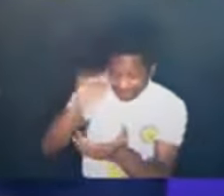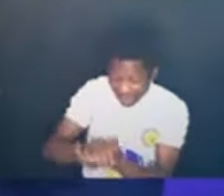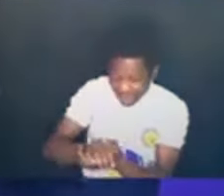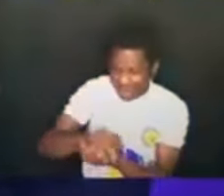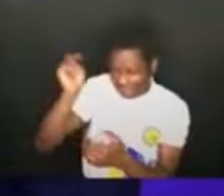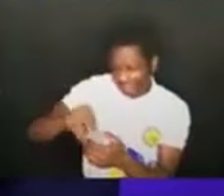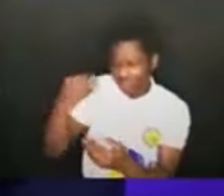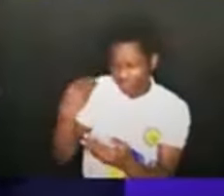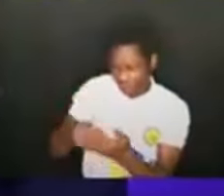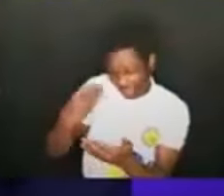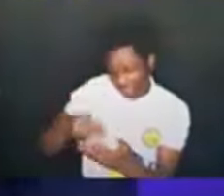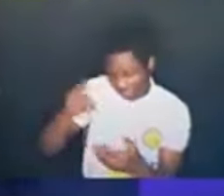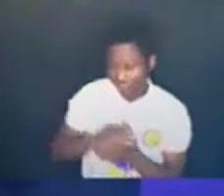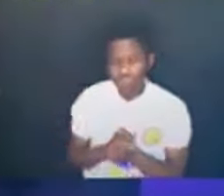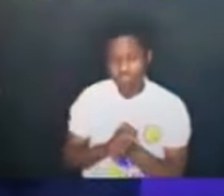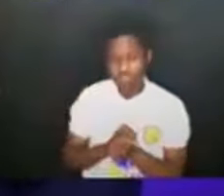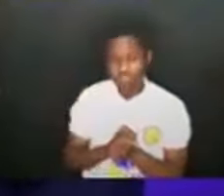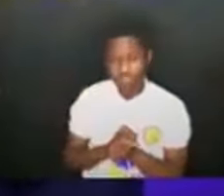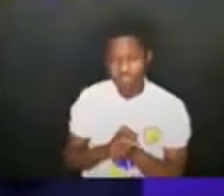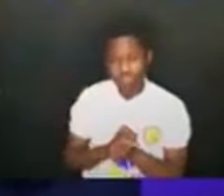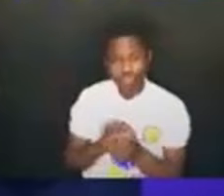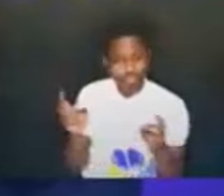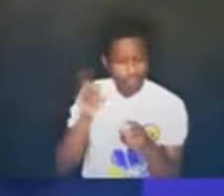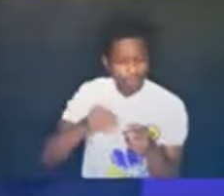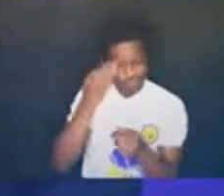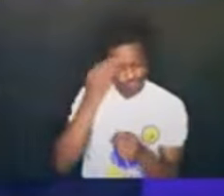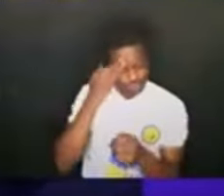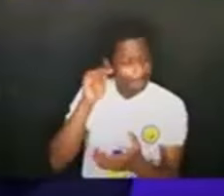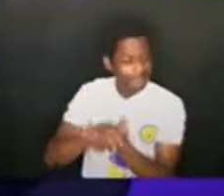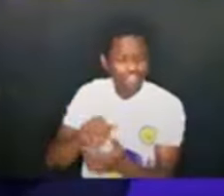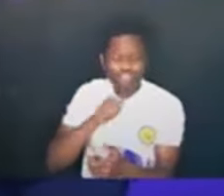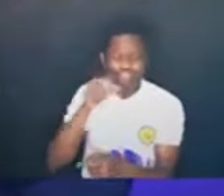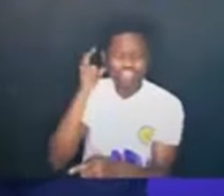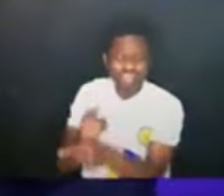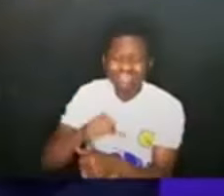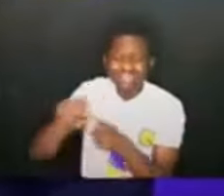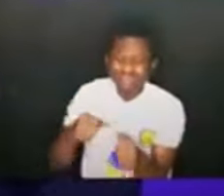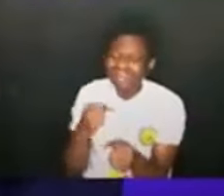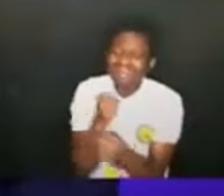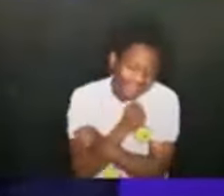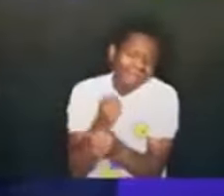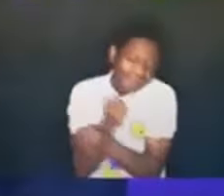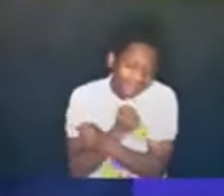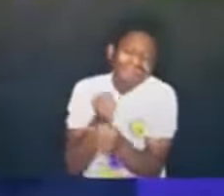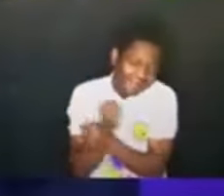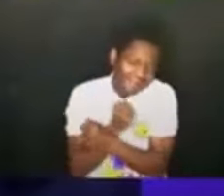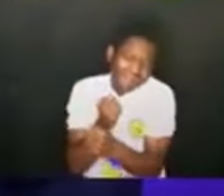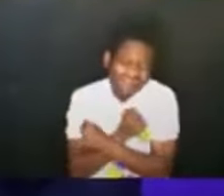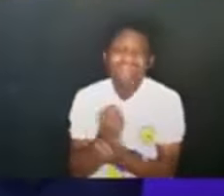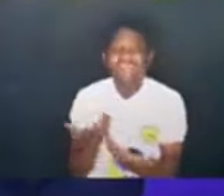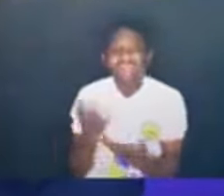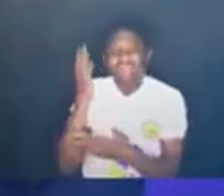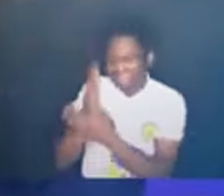Now, marriage is not all about love, love, love. Some people, when they are going to